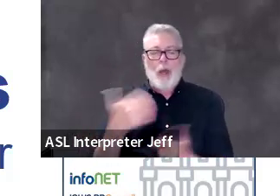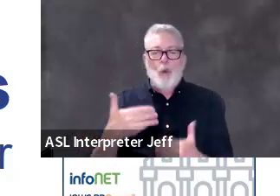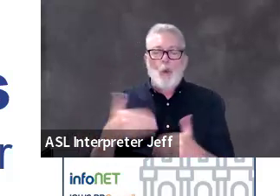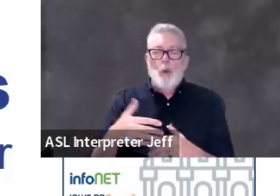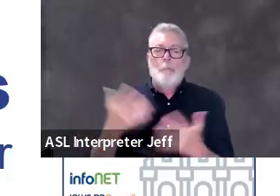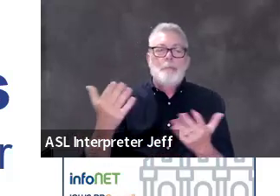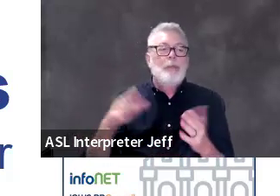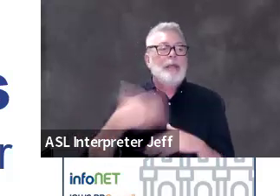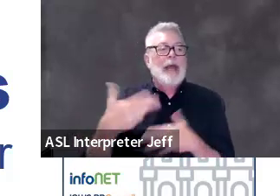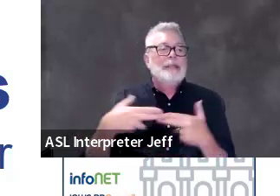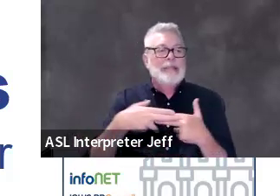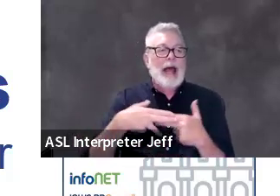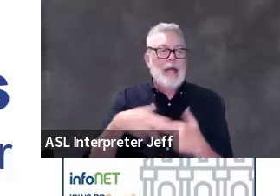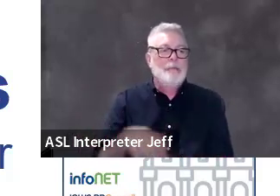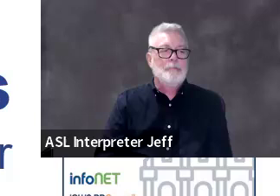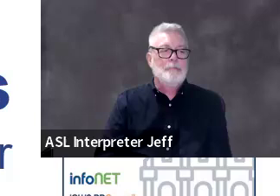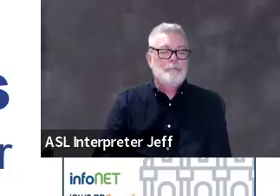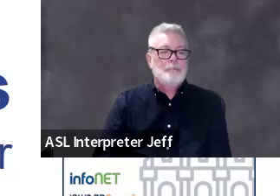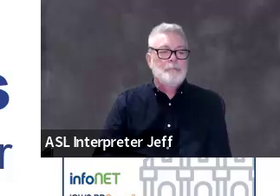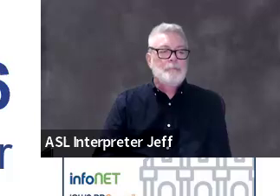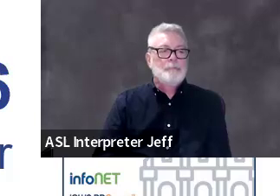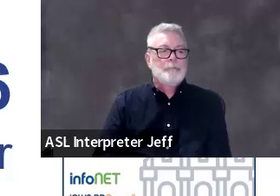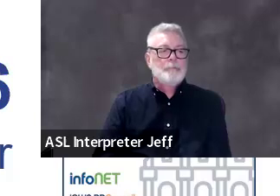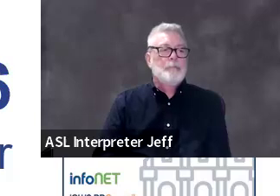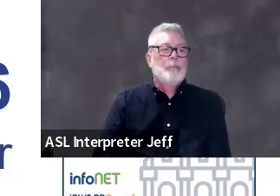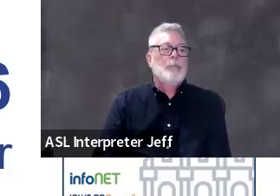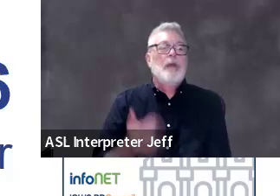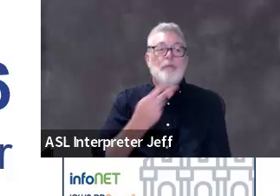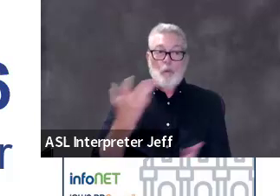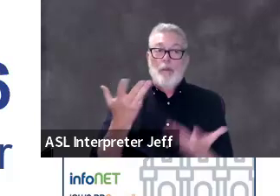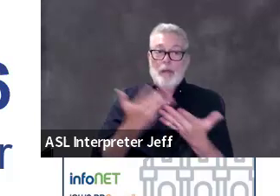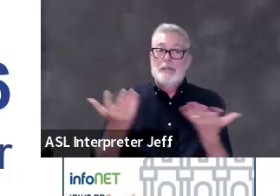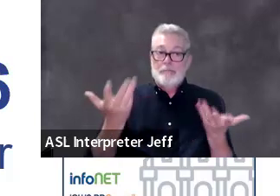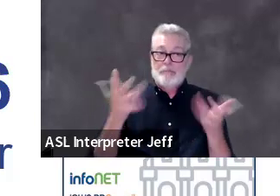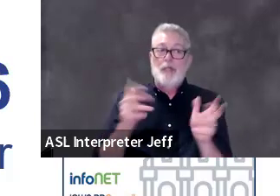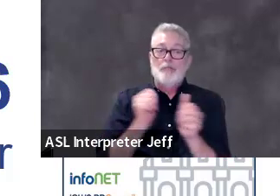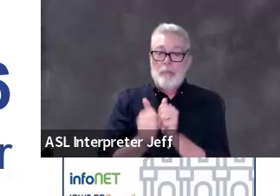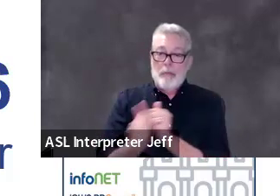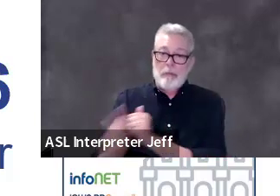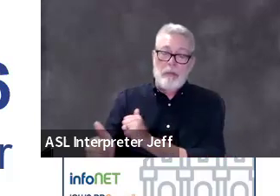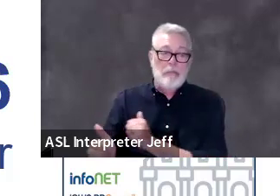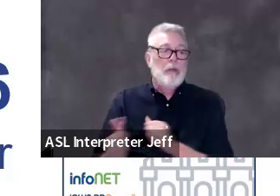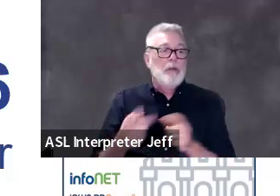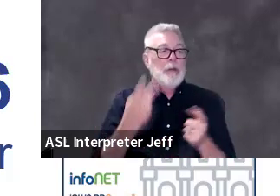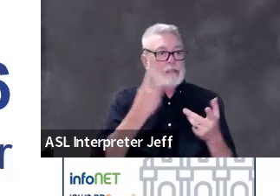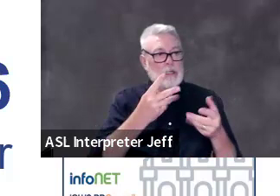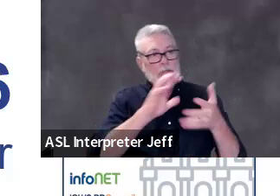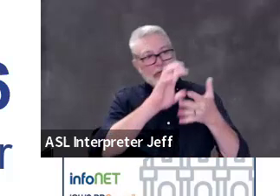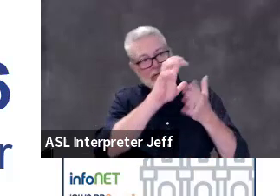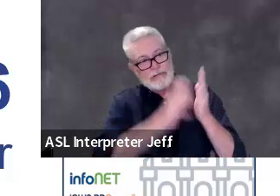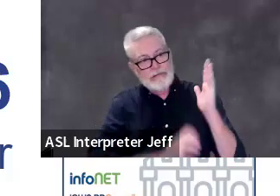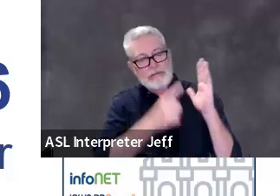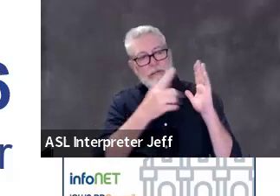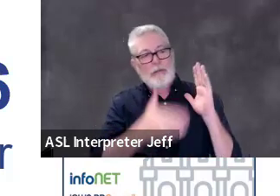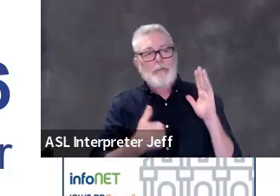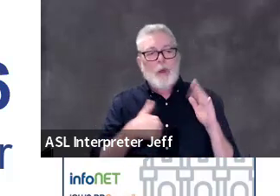Going to the next slide, some of the things that didn't make it, and you can see the whole list here.